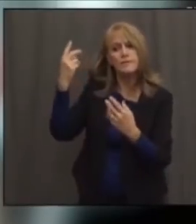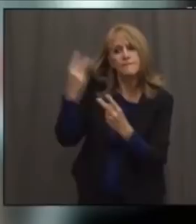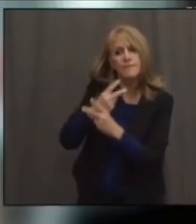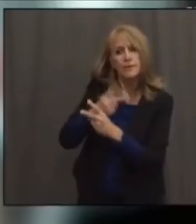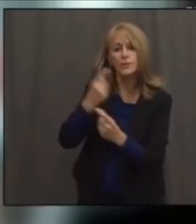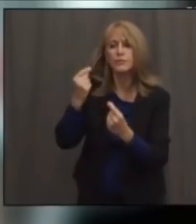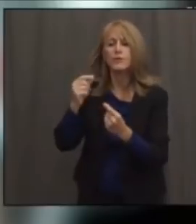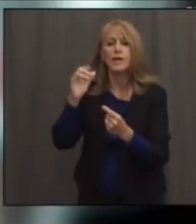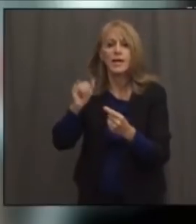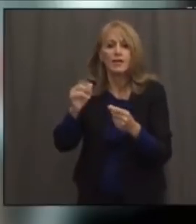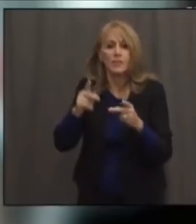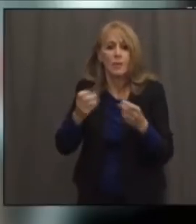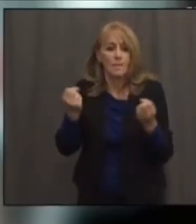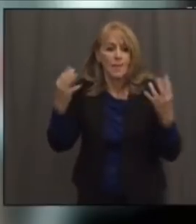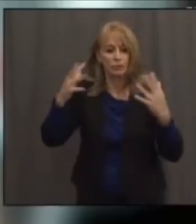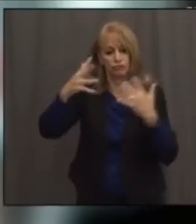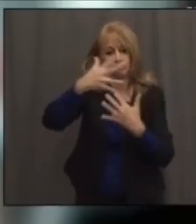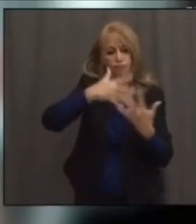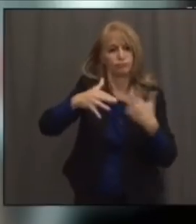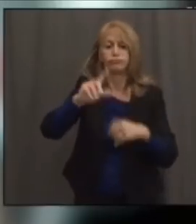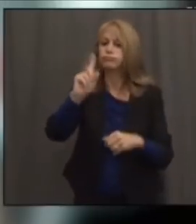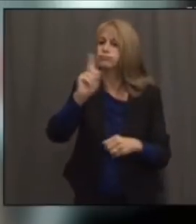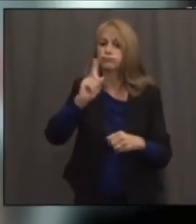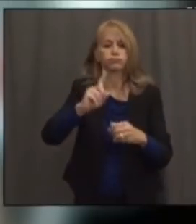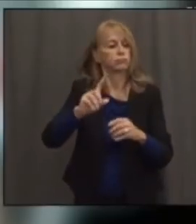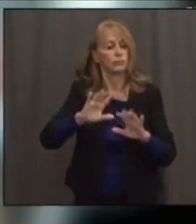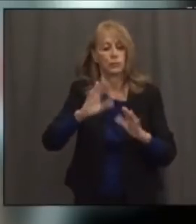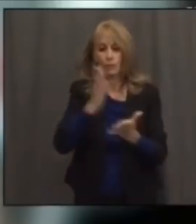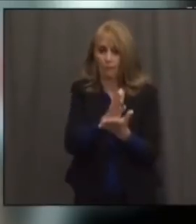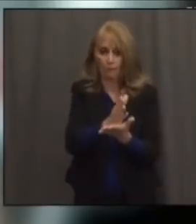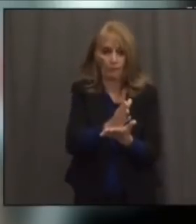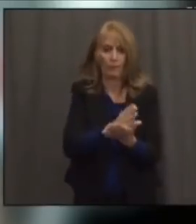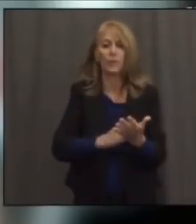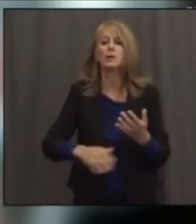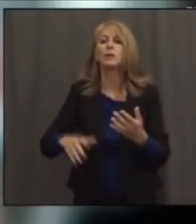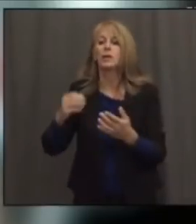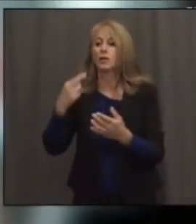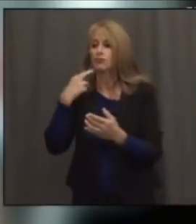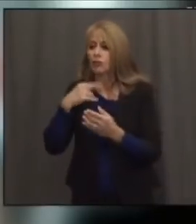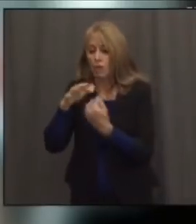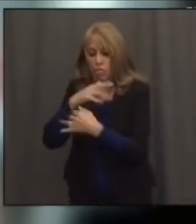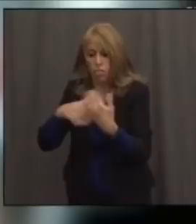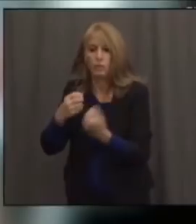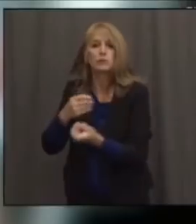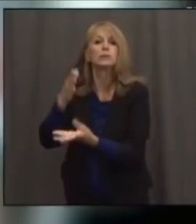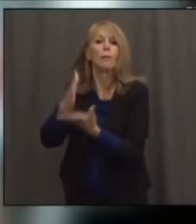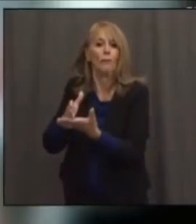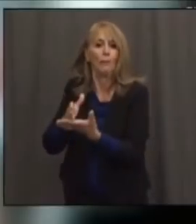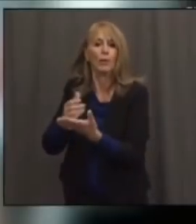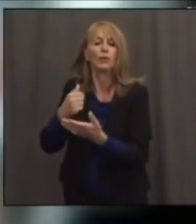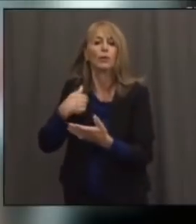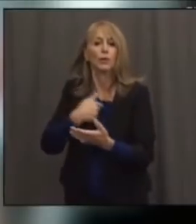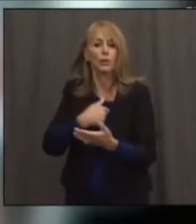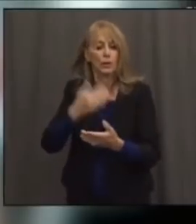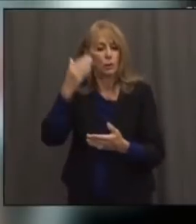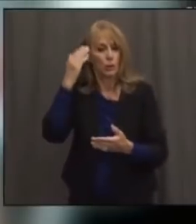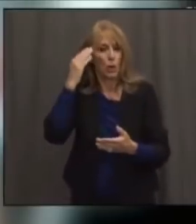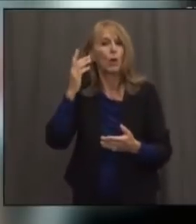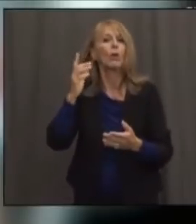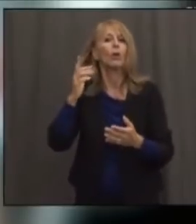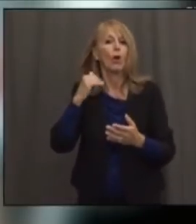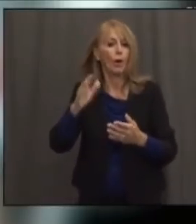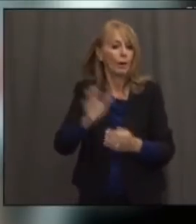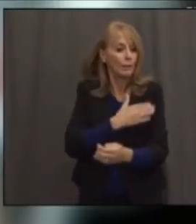congregate indoor settings where people would gather in large groups in poorly ventilated spaces. Those were the sources of spread. Those were the super spreading events. That's